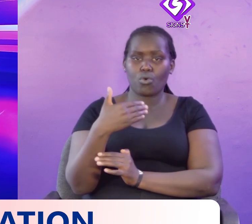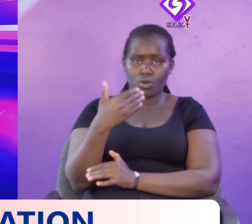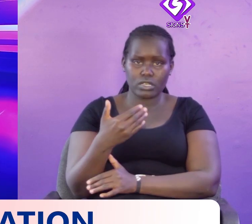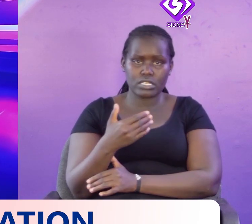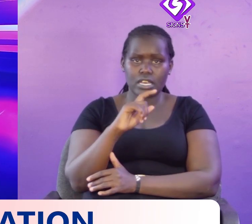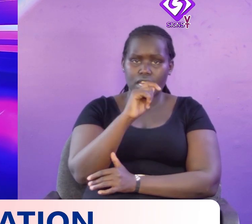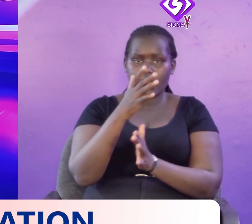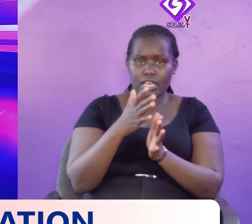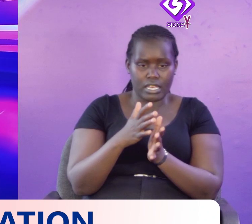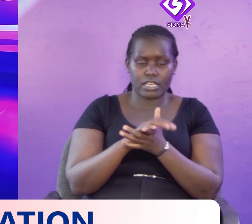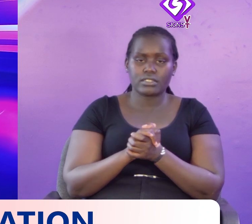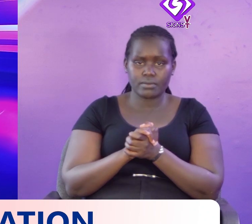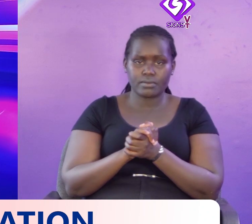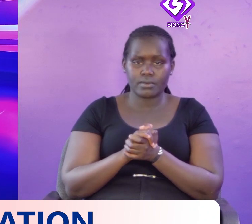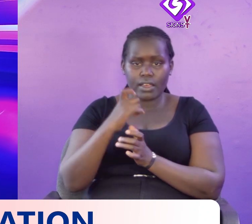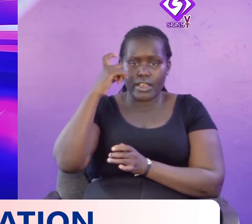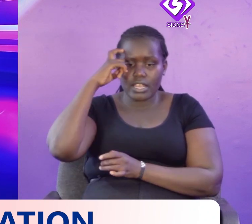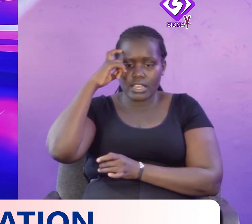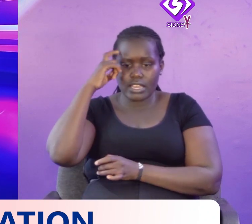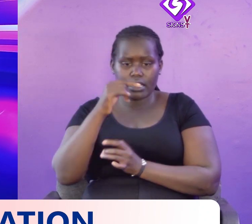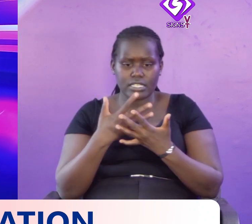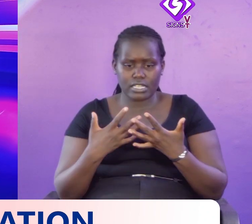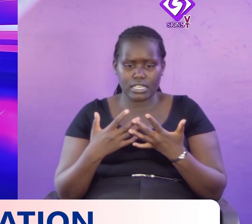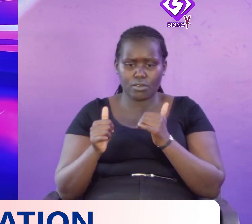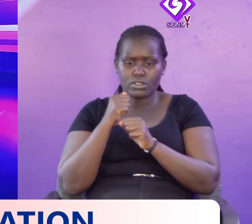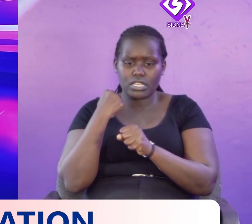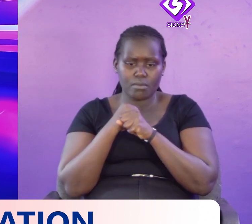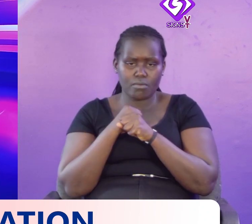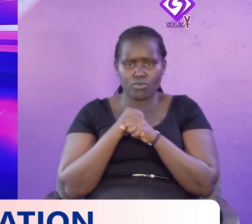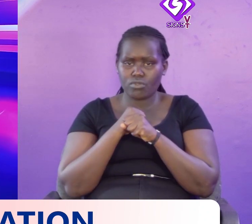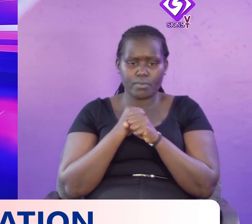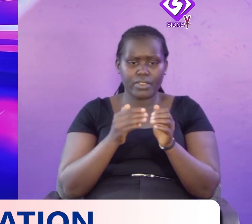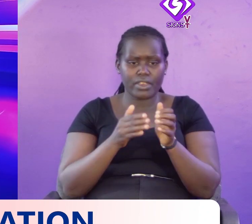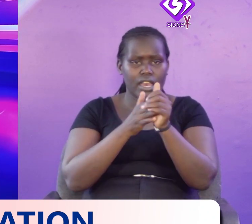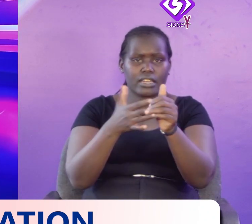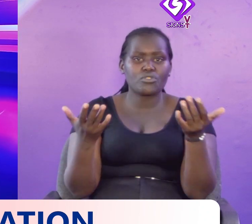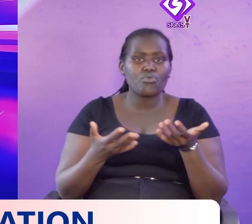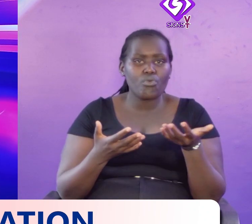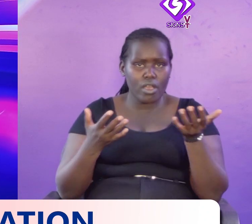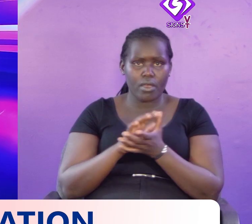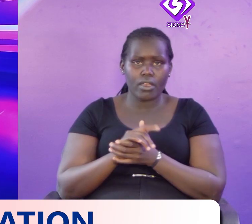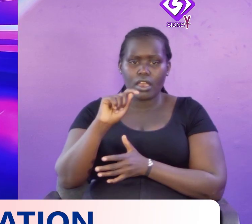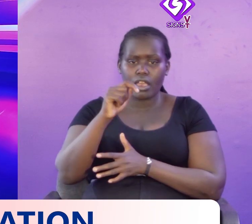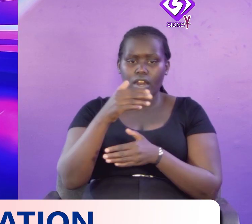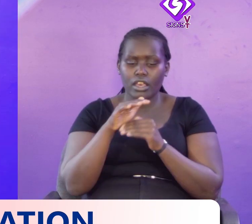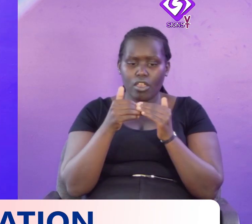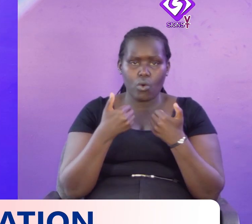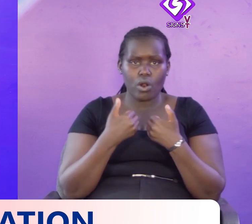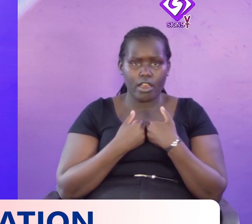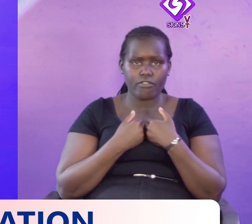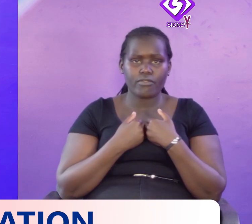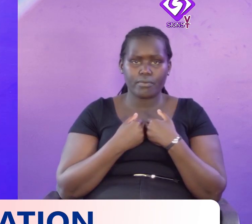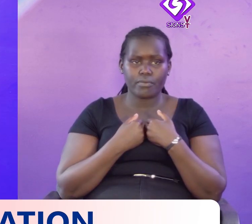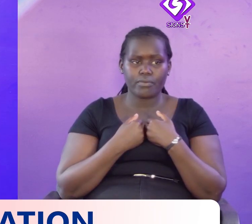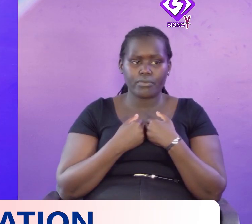Kenyans are people that don't even think, hii kitu ninafanya have you ever heard inanipeleka of the wapi? In Kenya, everyone has a prize. There